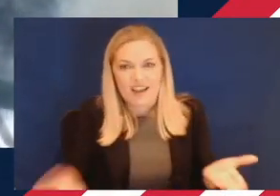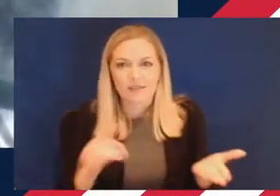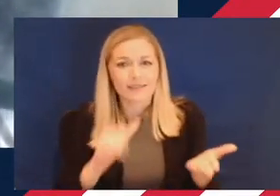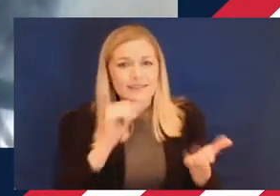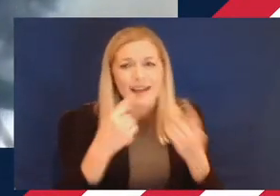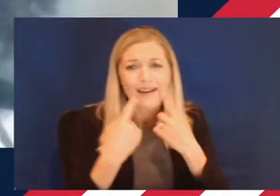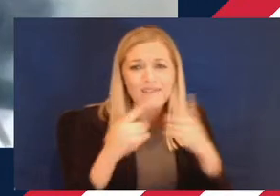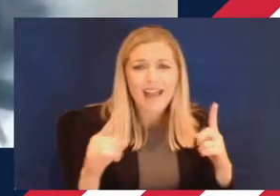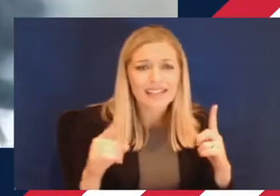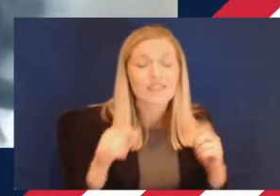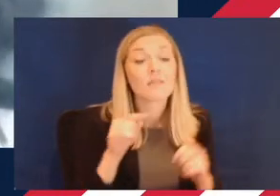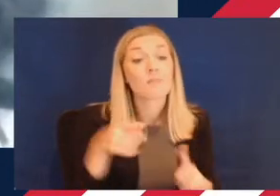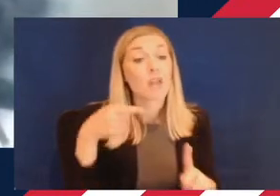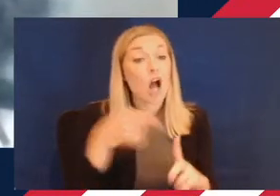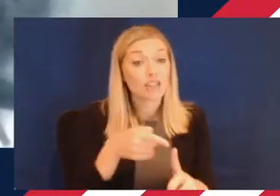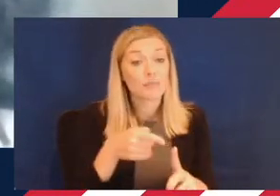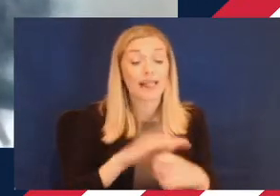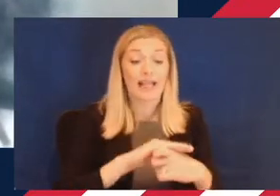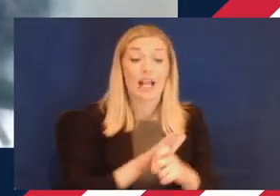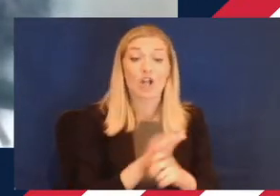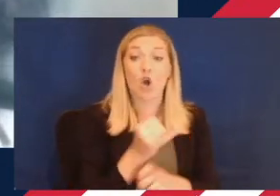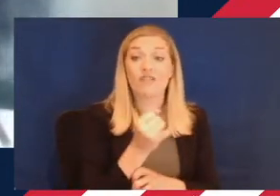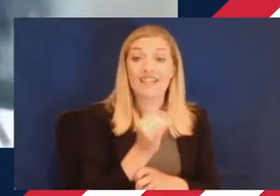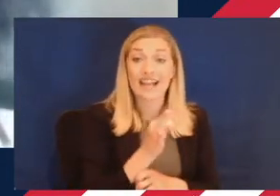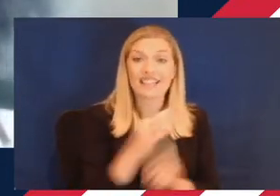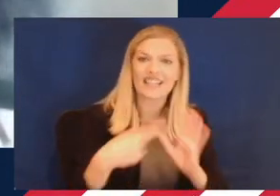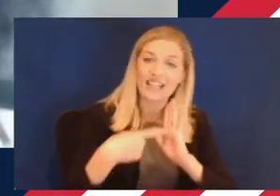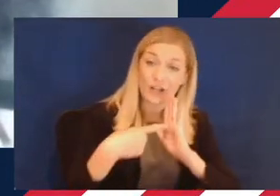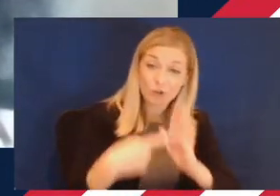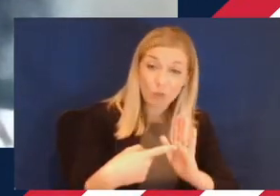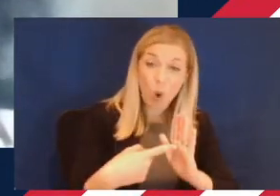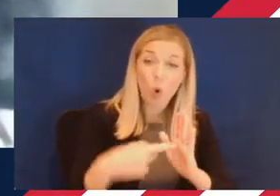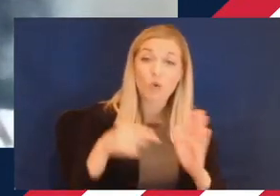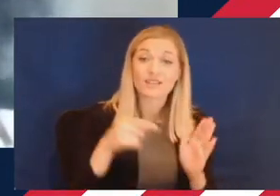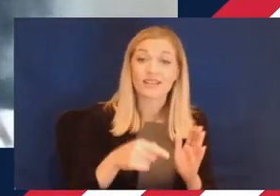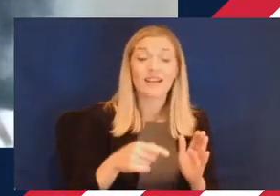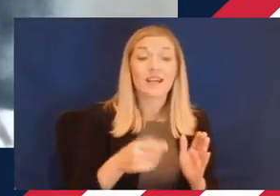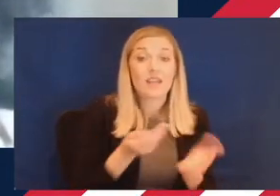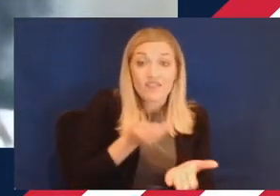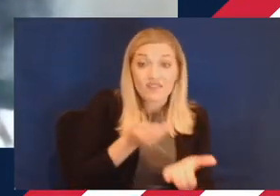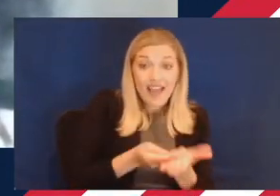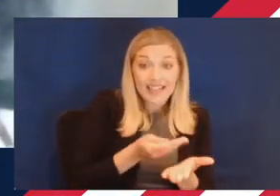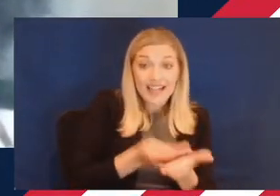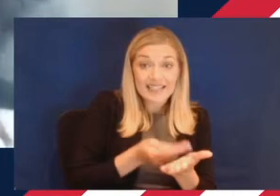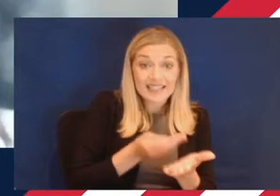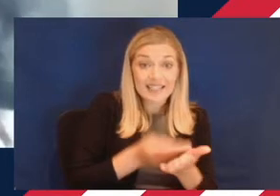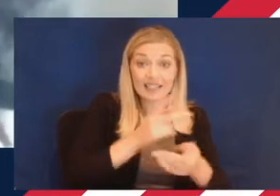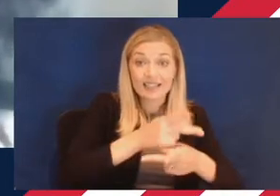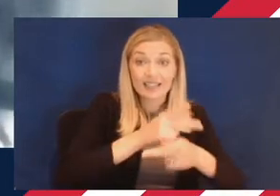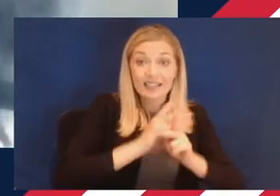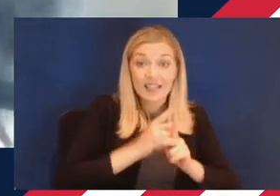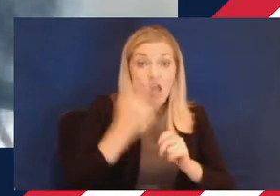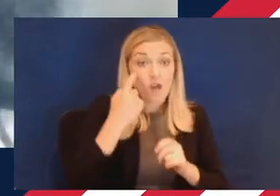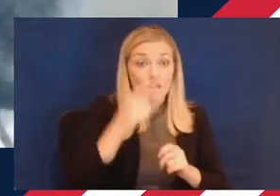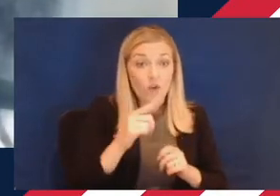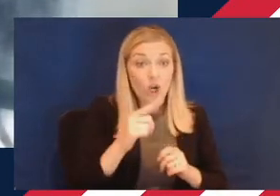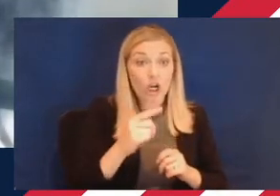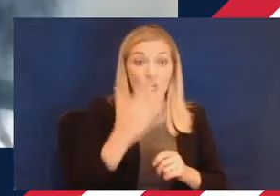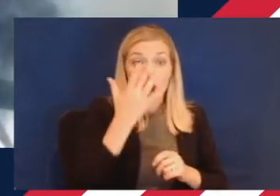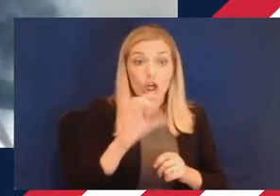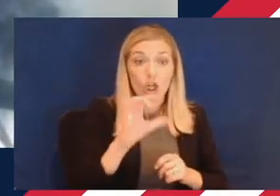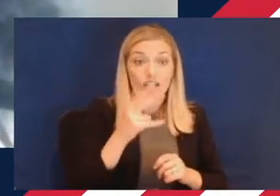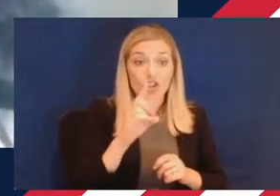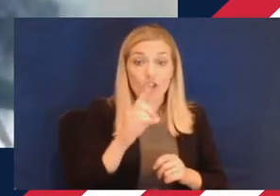has really exposed how unsustainable the financing of our early childhood system actually is, with the burden of providing